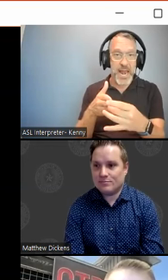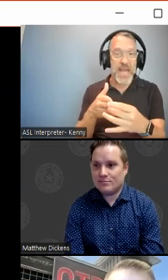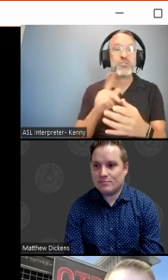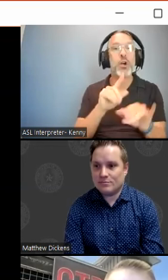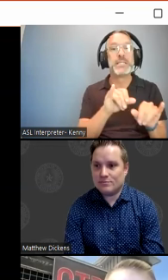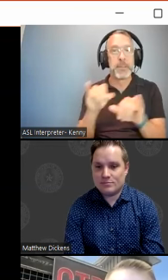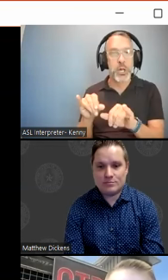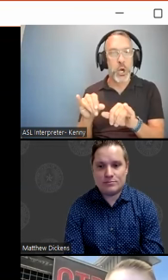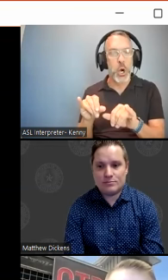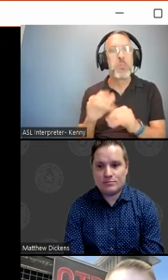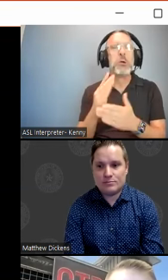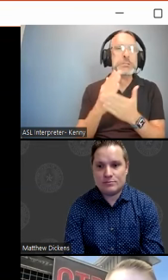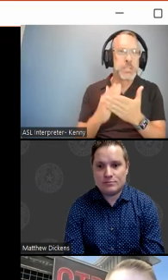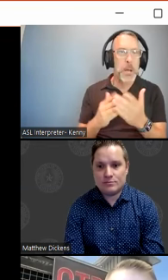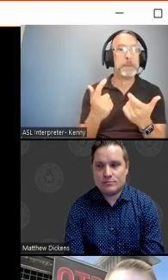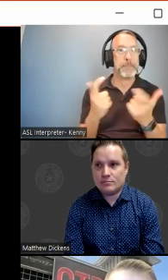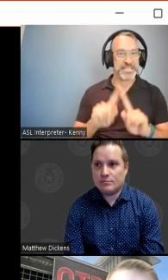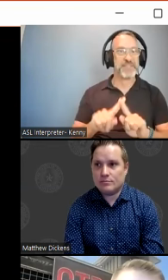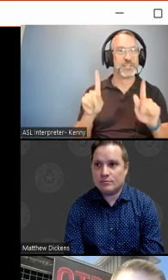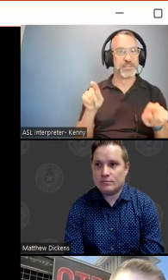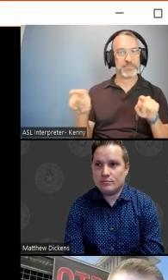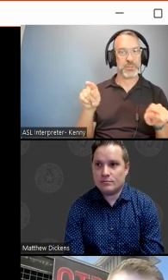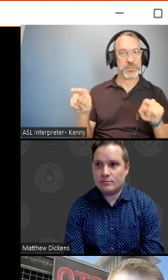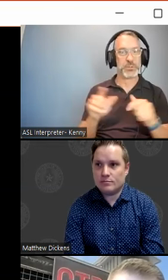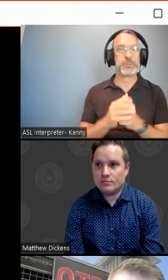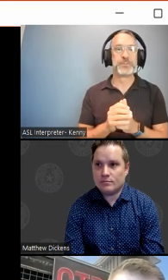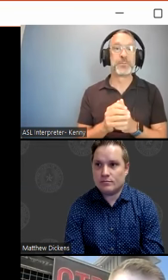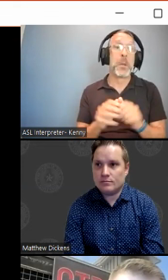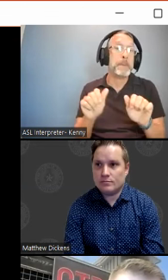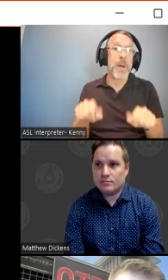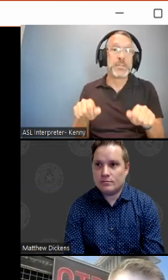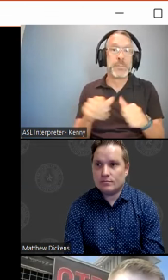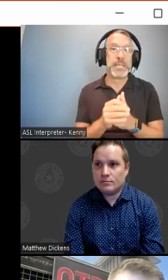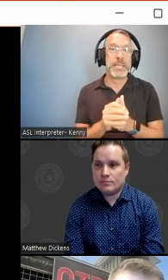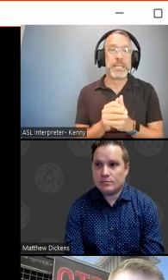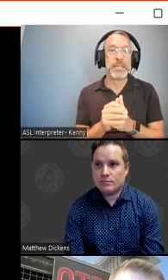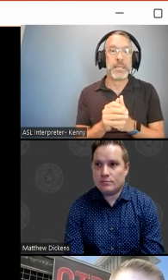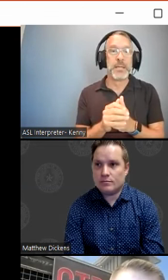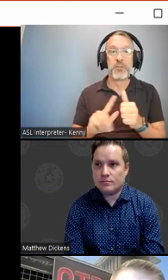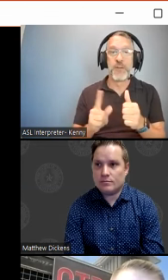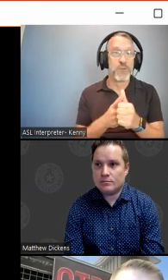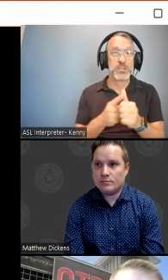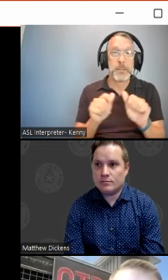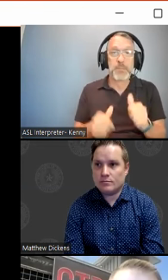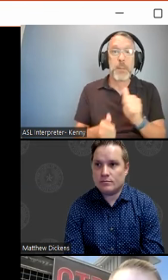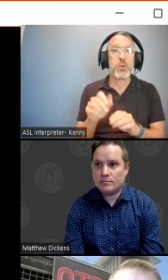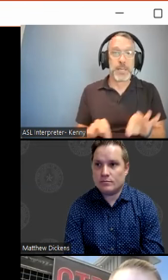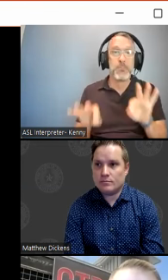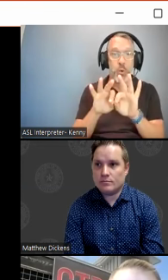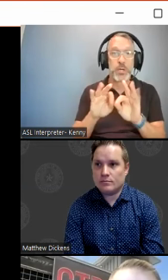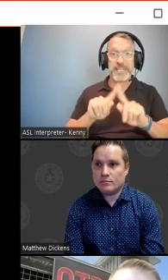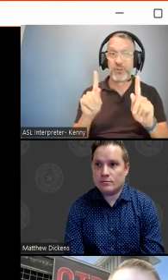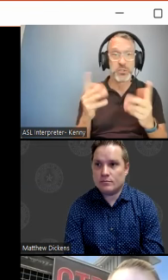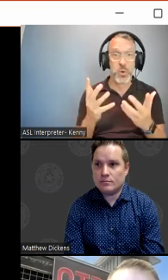similar, there are some significant differences between the two. Possibly the first and possibly the most important difference is